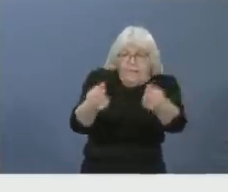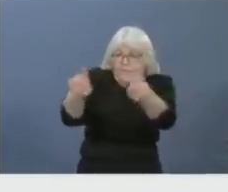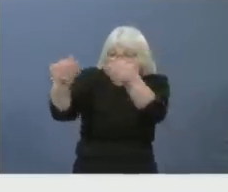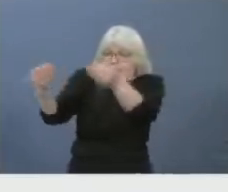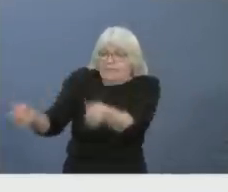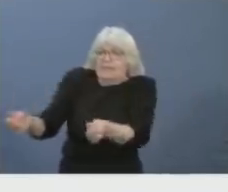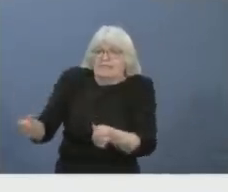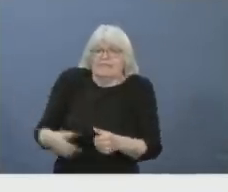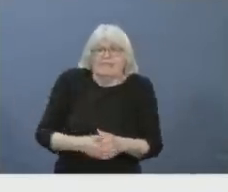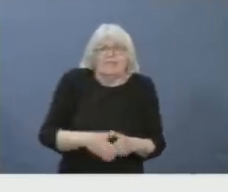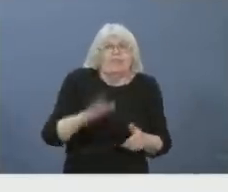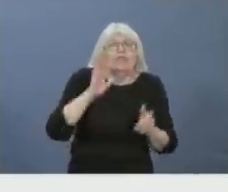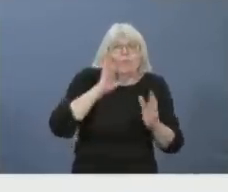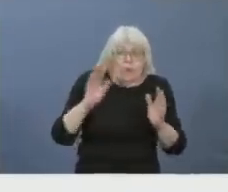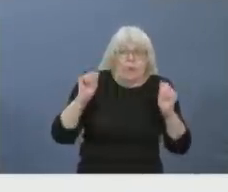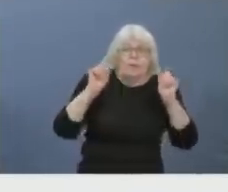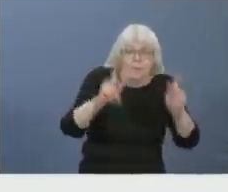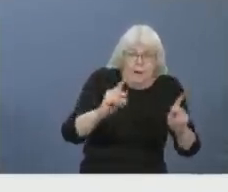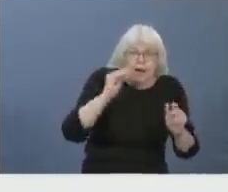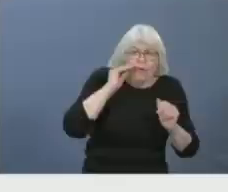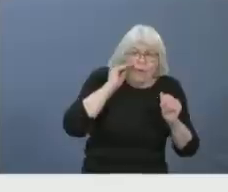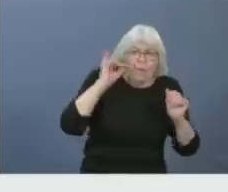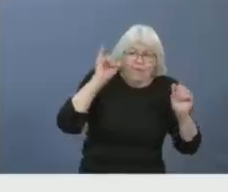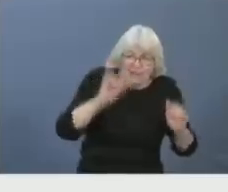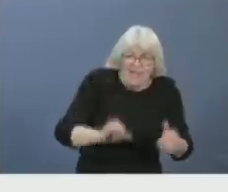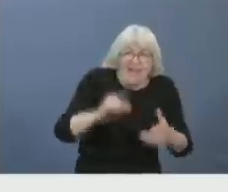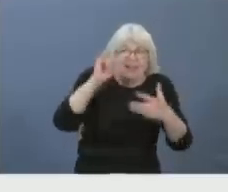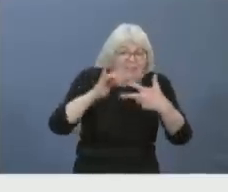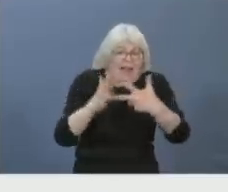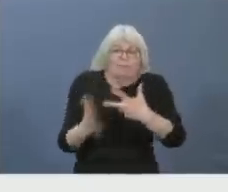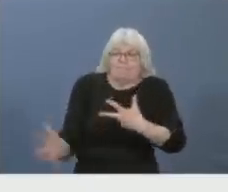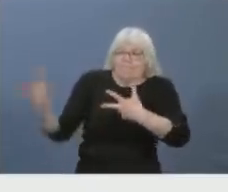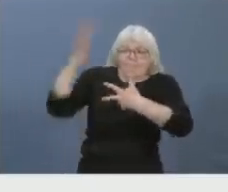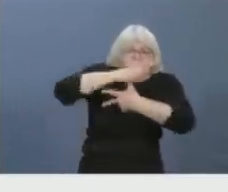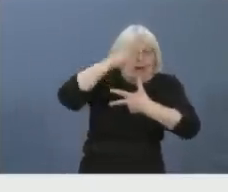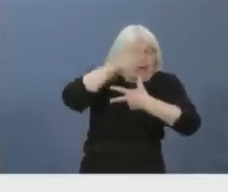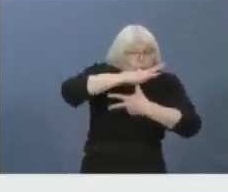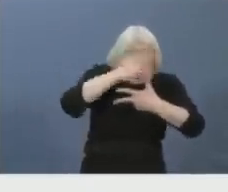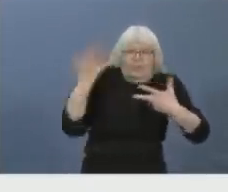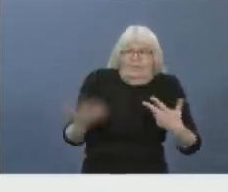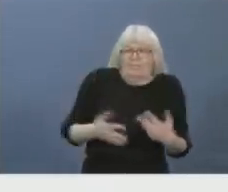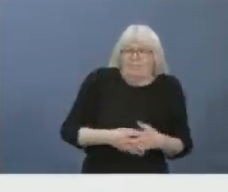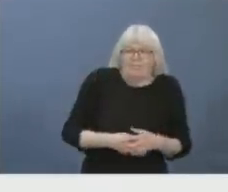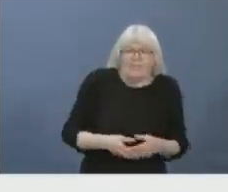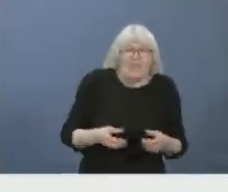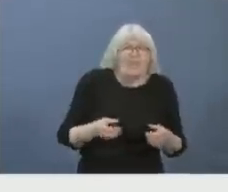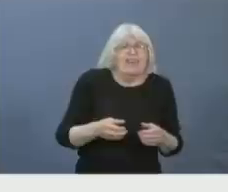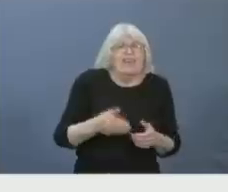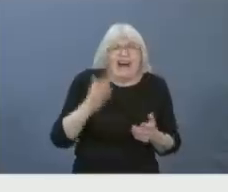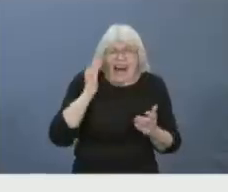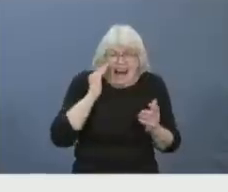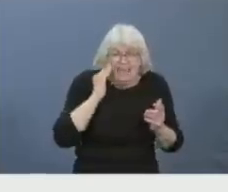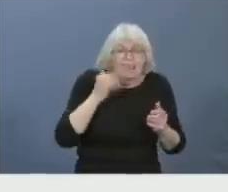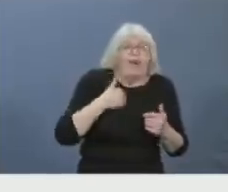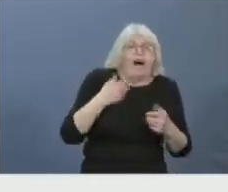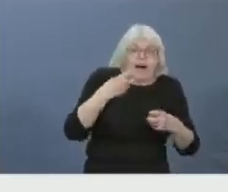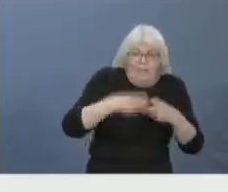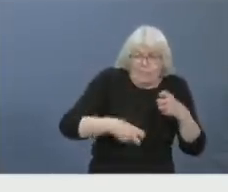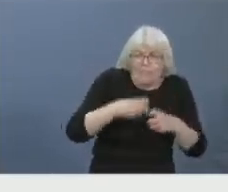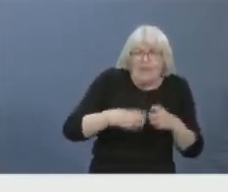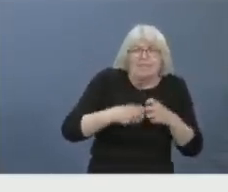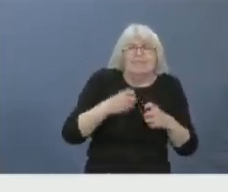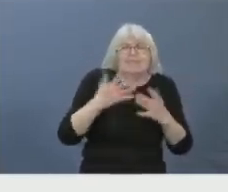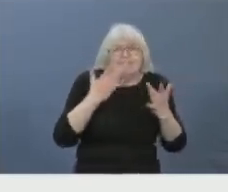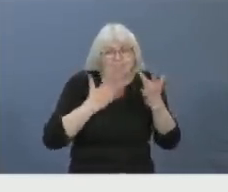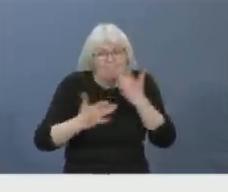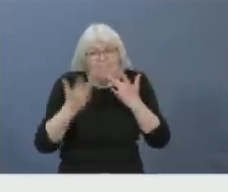home. That's the priority right now. Long term, there's a number of issues facing this province, and housing is one of them. We understand that.